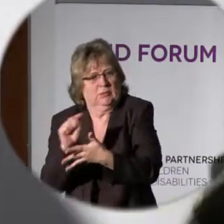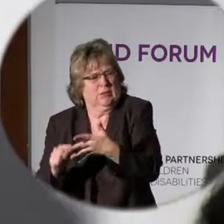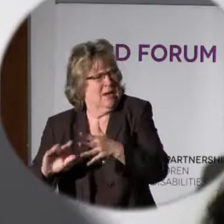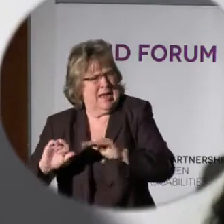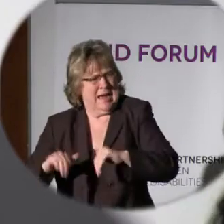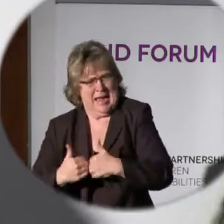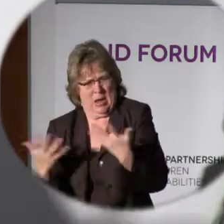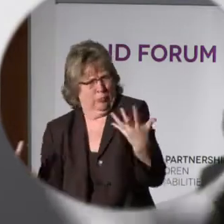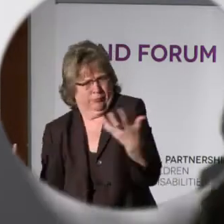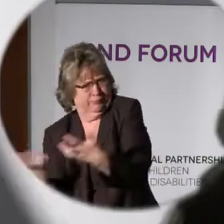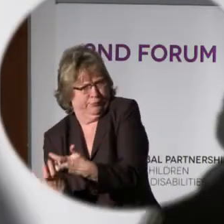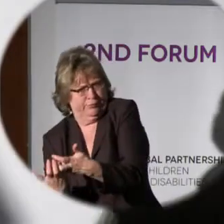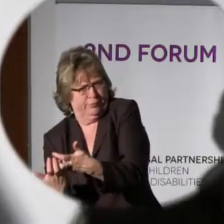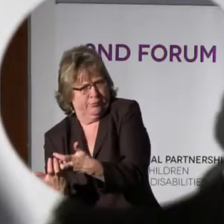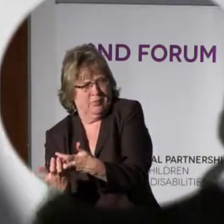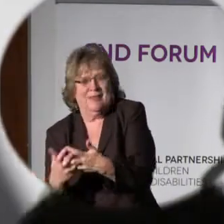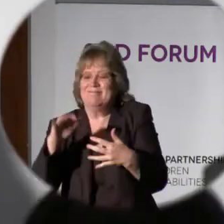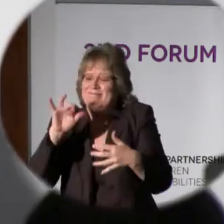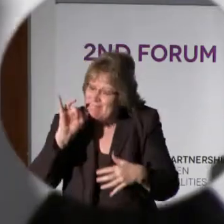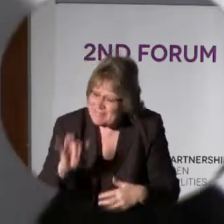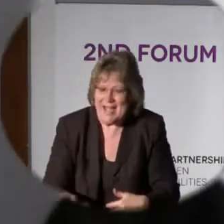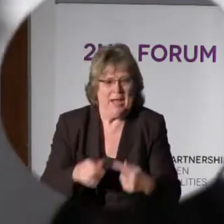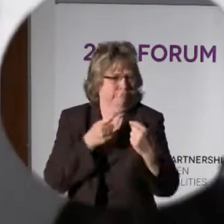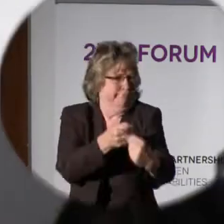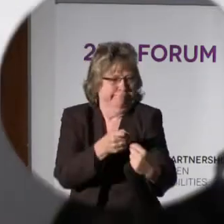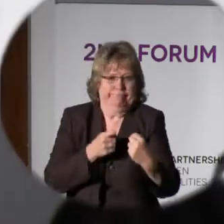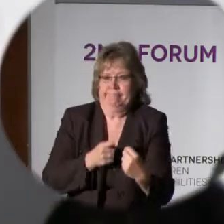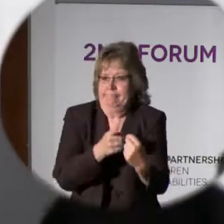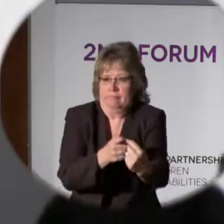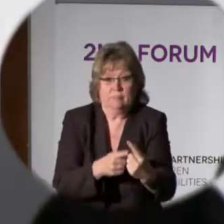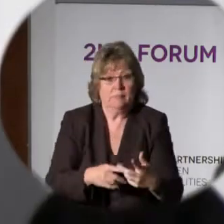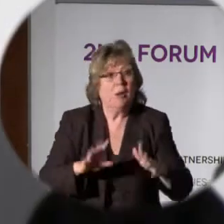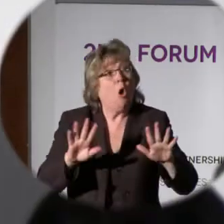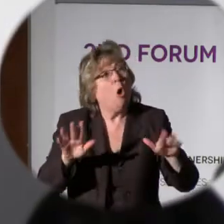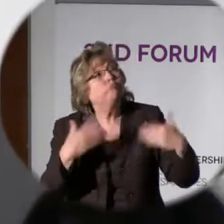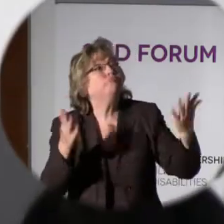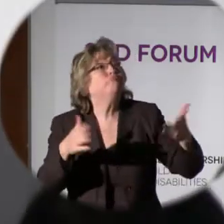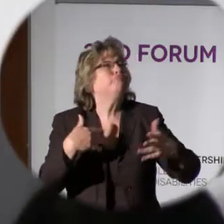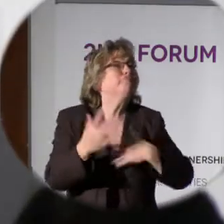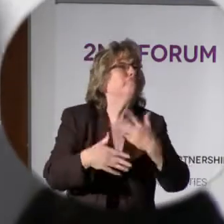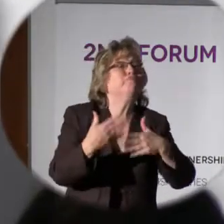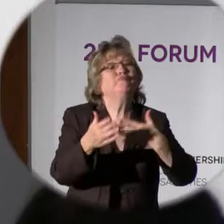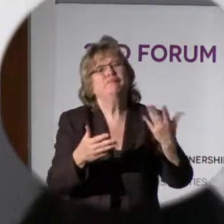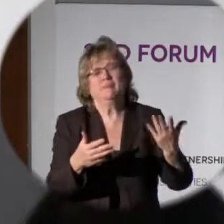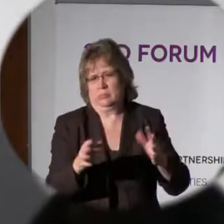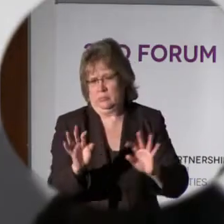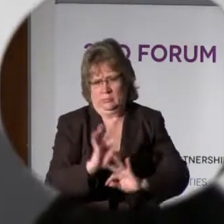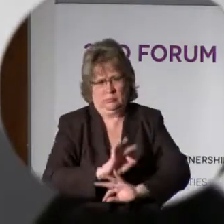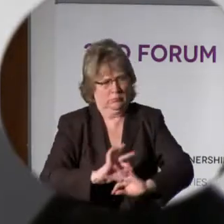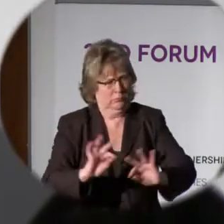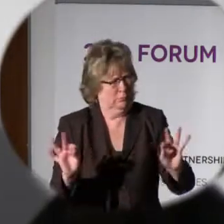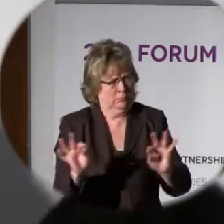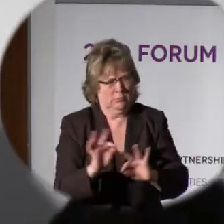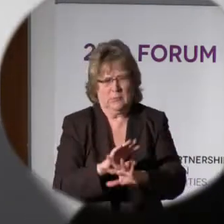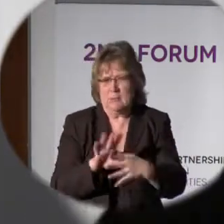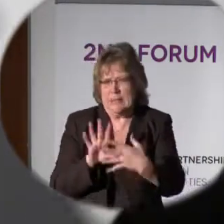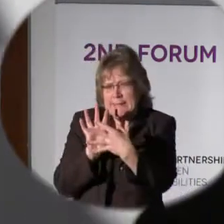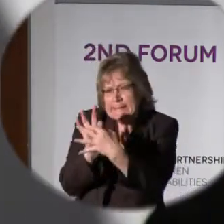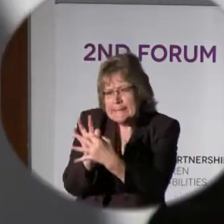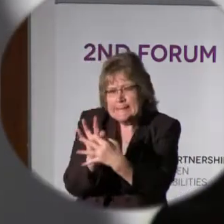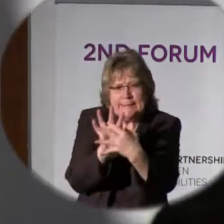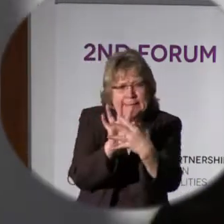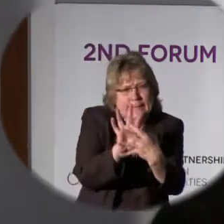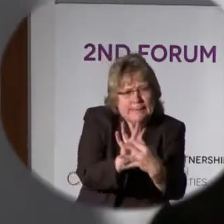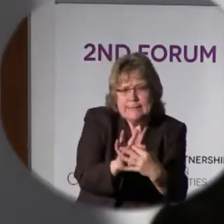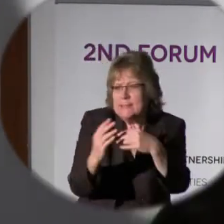is certainly not an easy path. It is, in fact, a path that will require us significantly rethink the